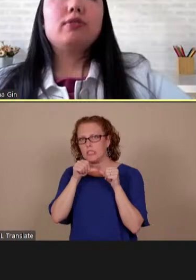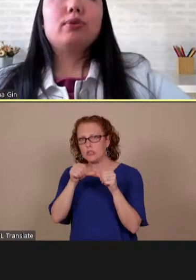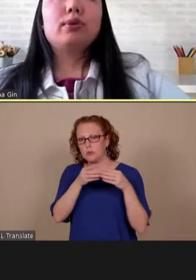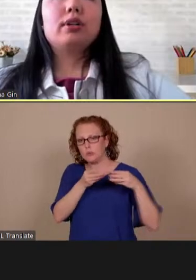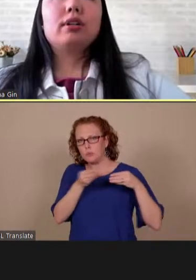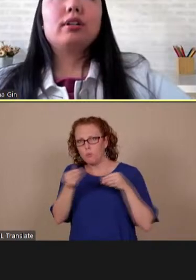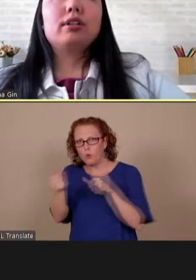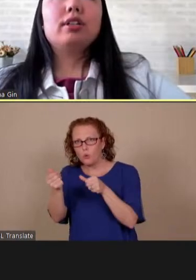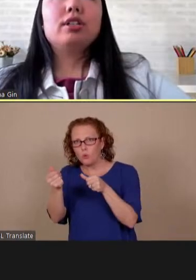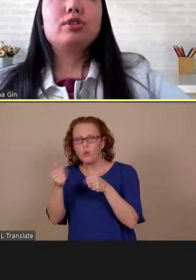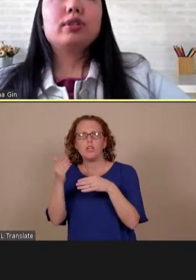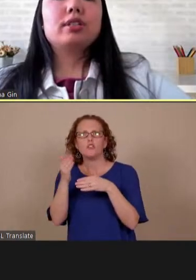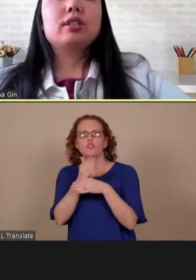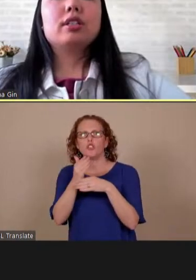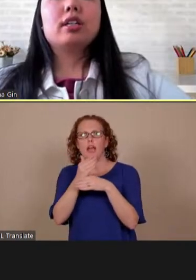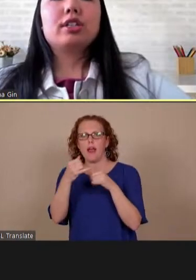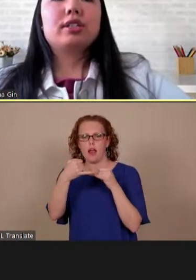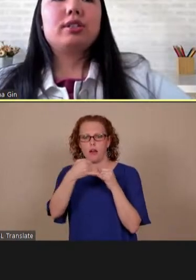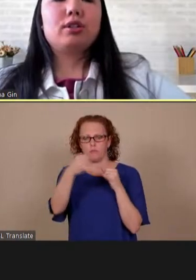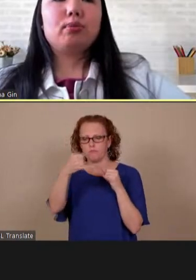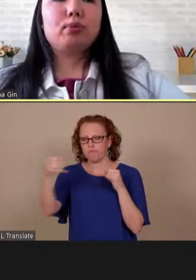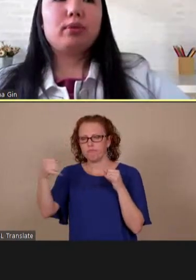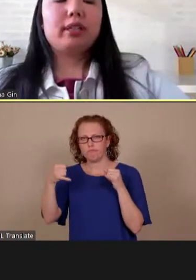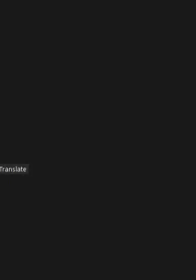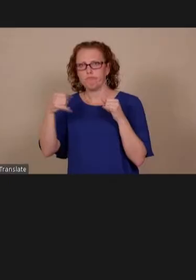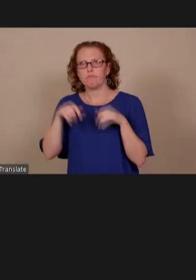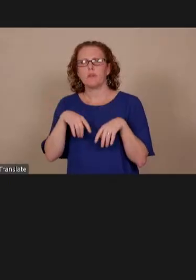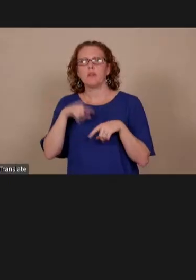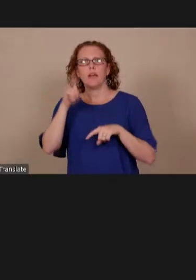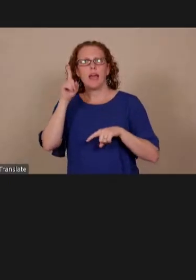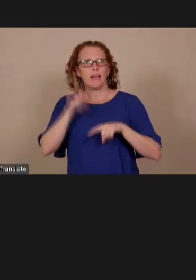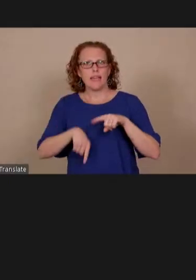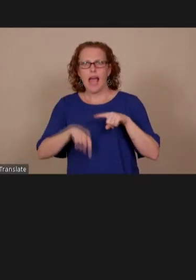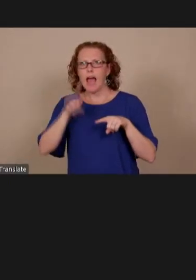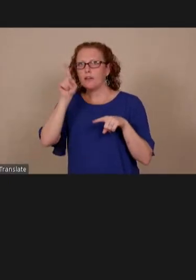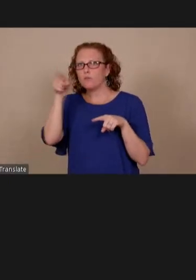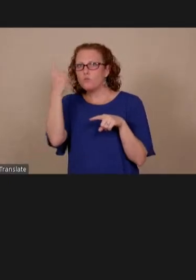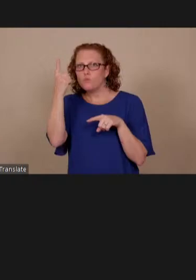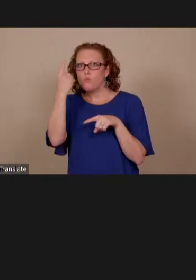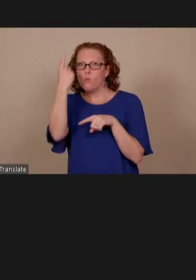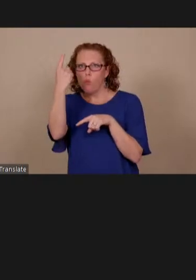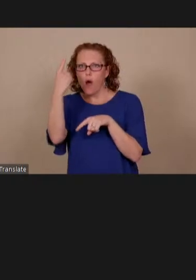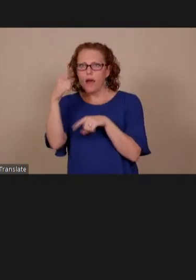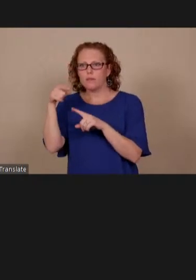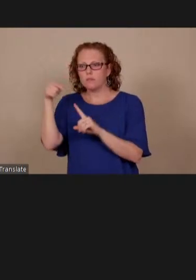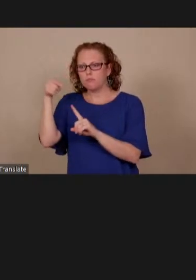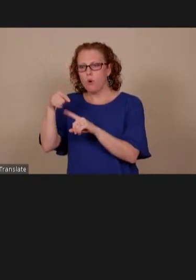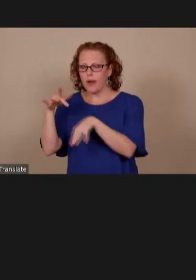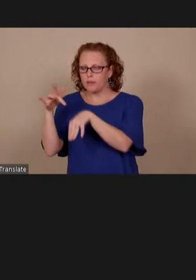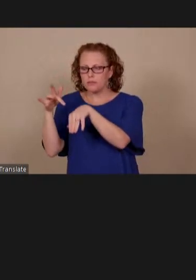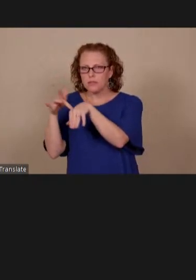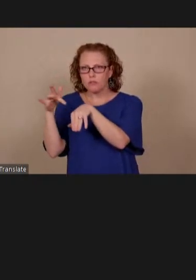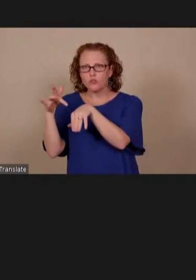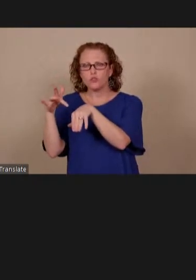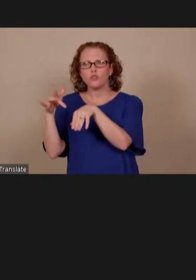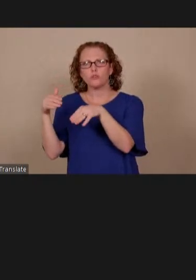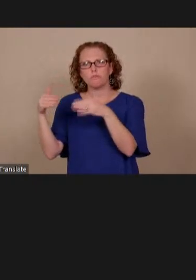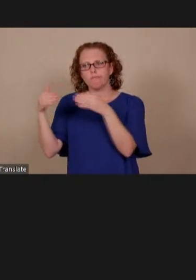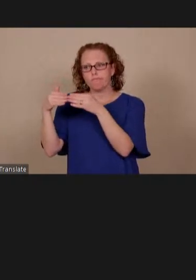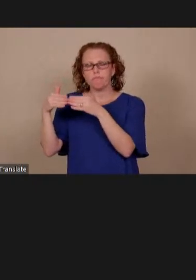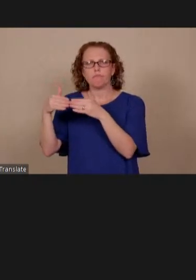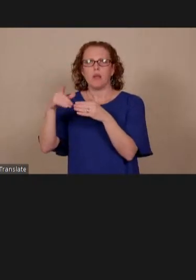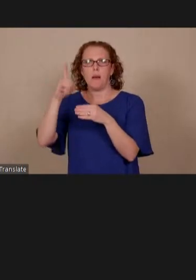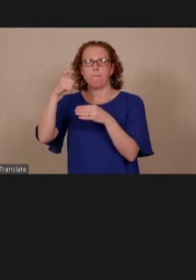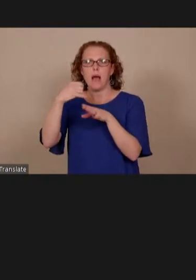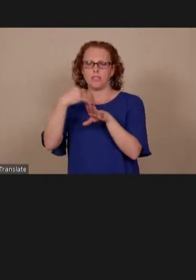enough for the districts to touch at a single point. The second is that the communities of